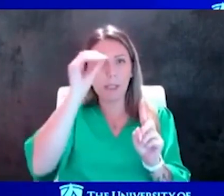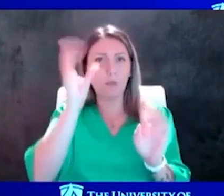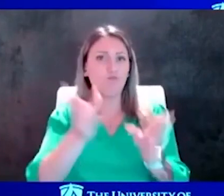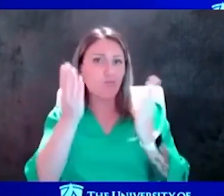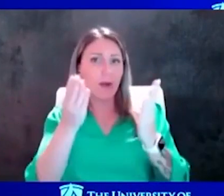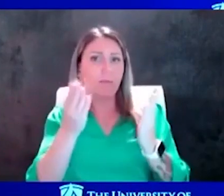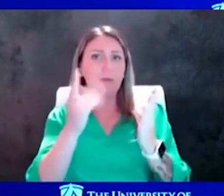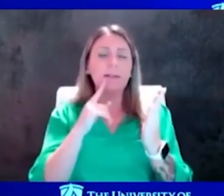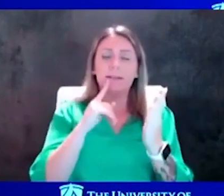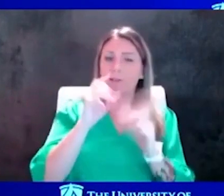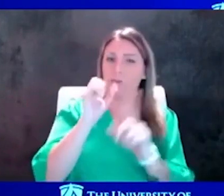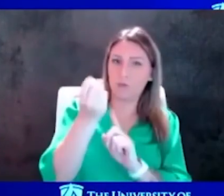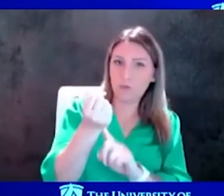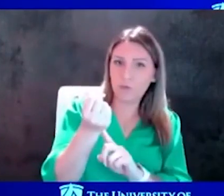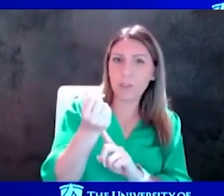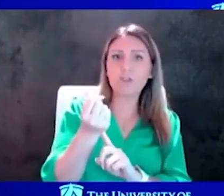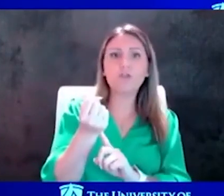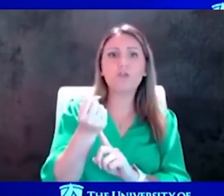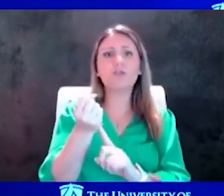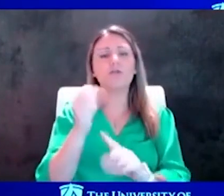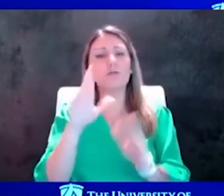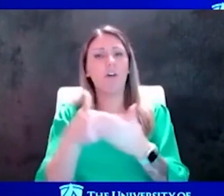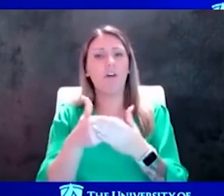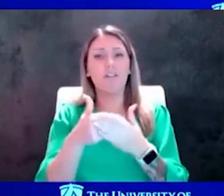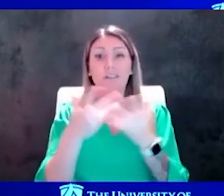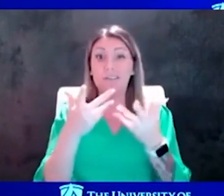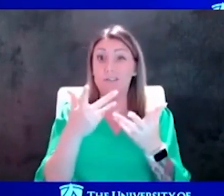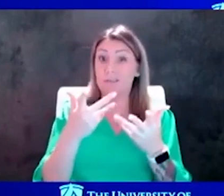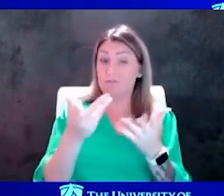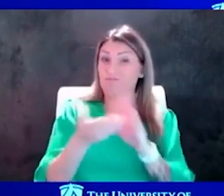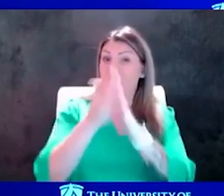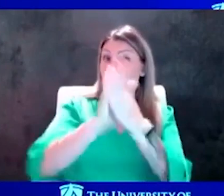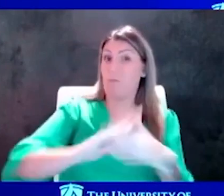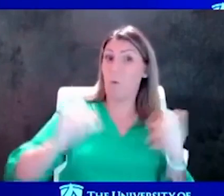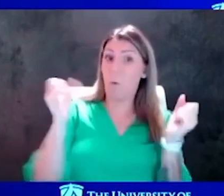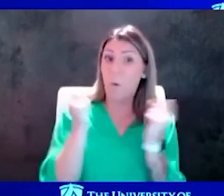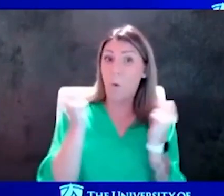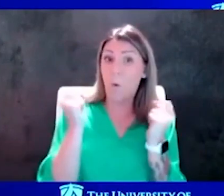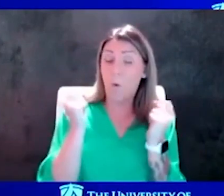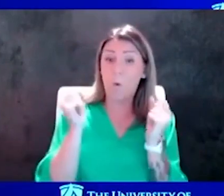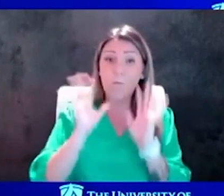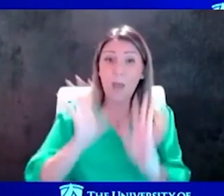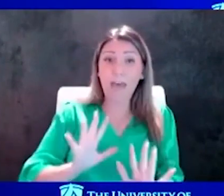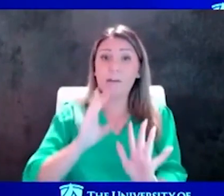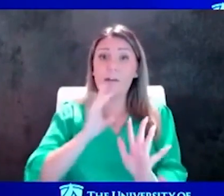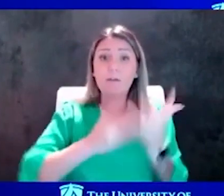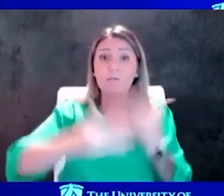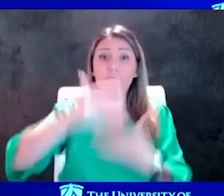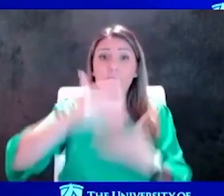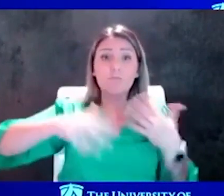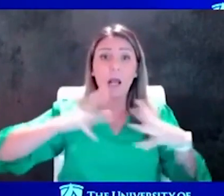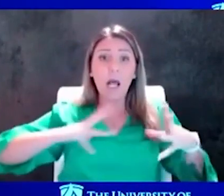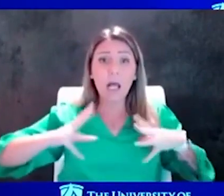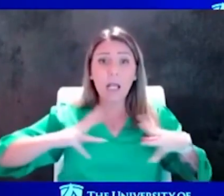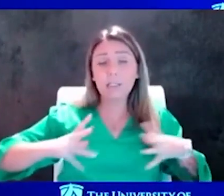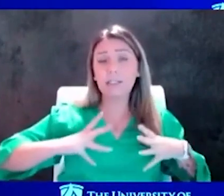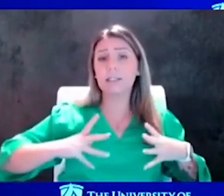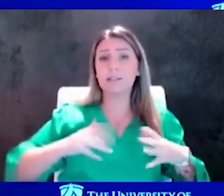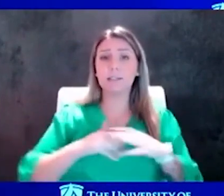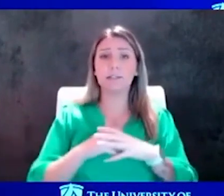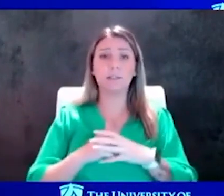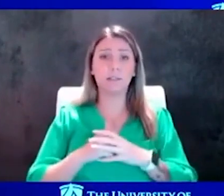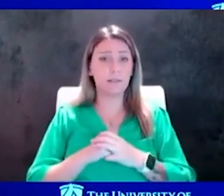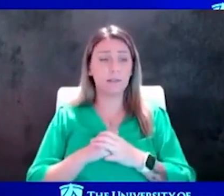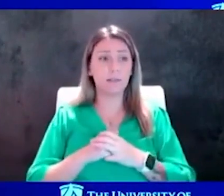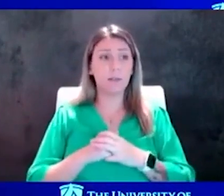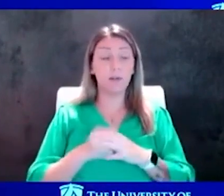circumstances, we are getting into colder weather. We are going to be meeting. People are going to be gathering for the holidays and get-togethers. You are going to have